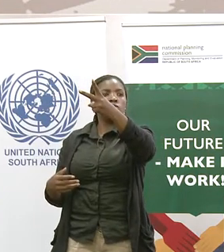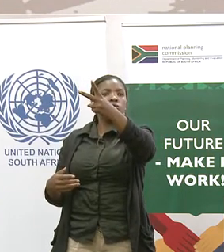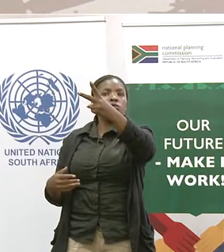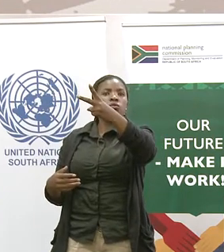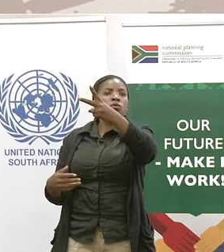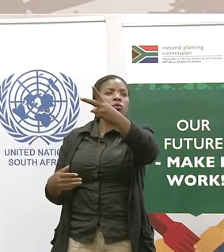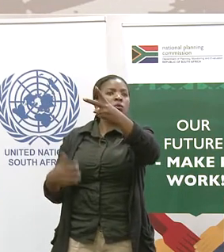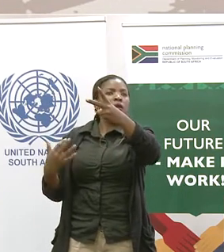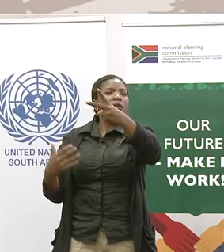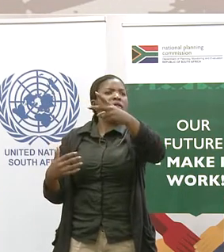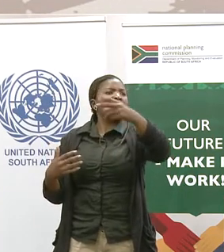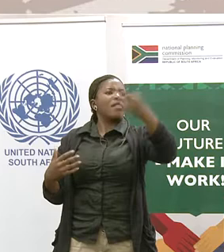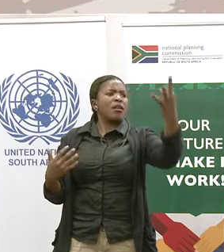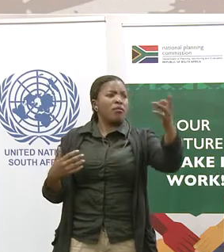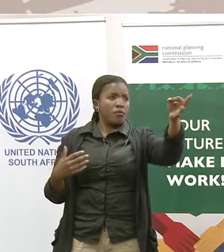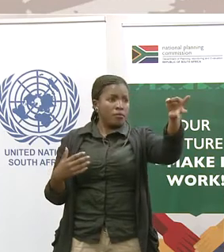three here.